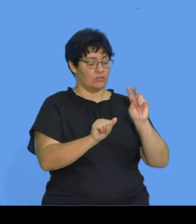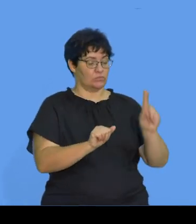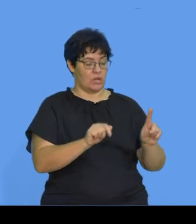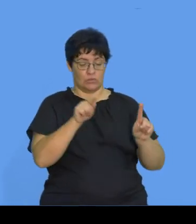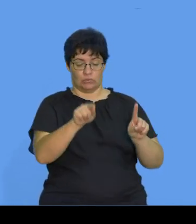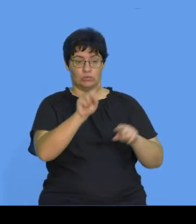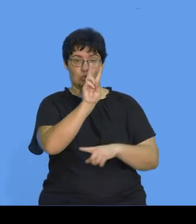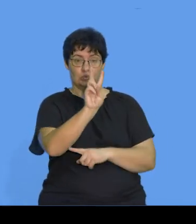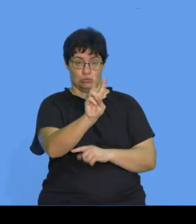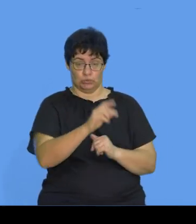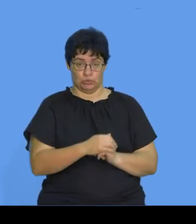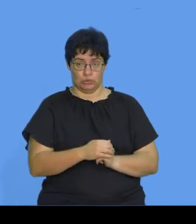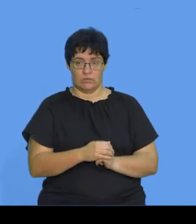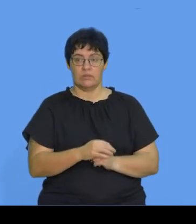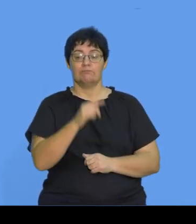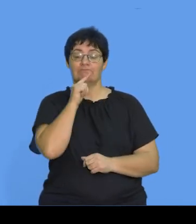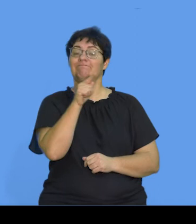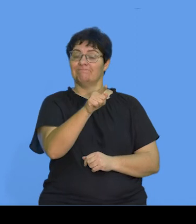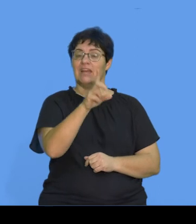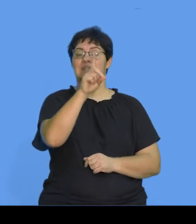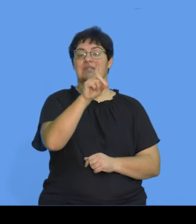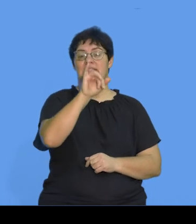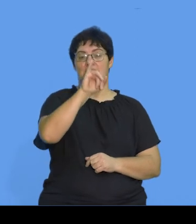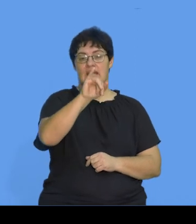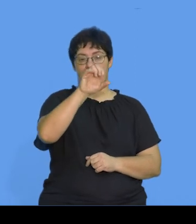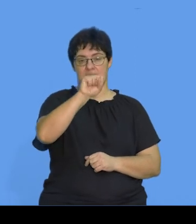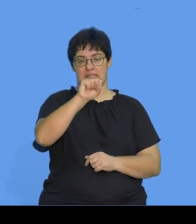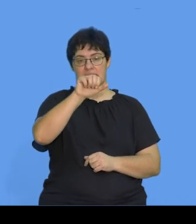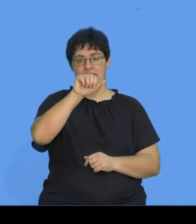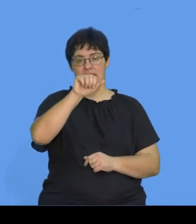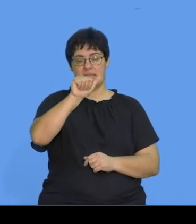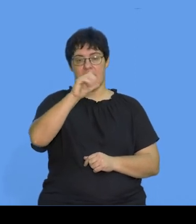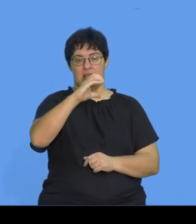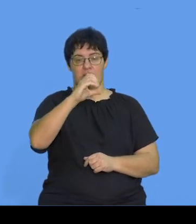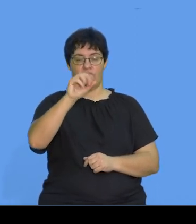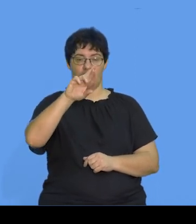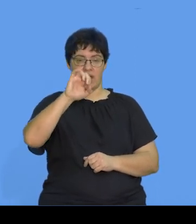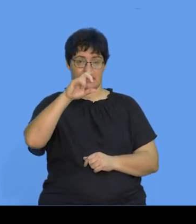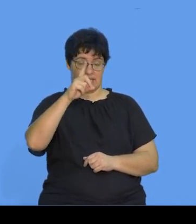has got 2. Can you see that? So it is a disaccharide.